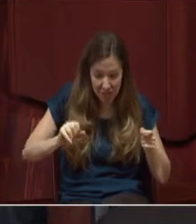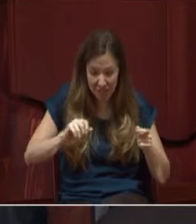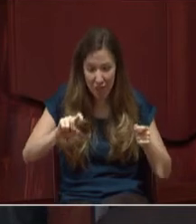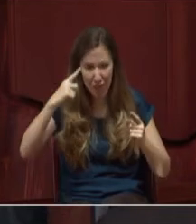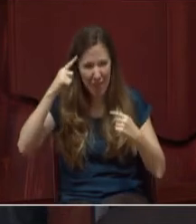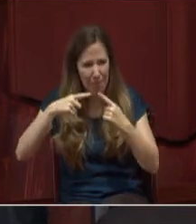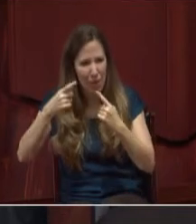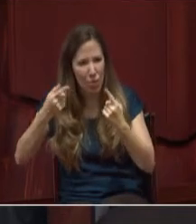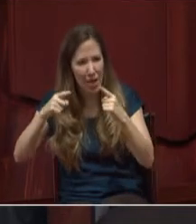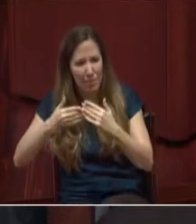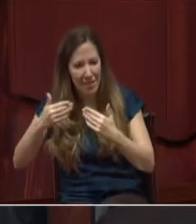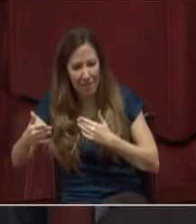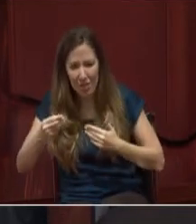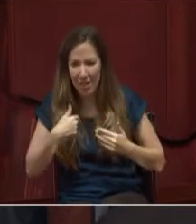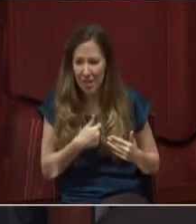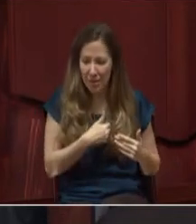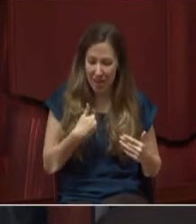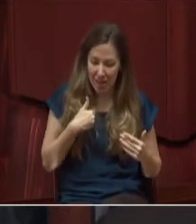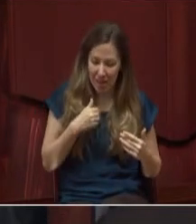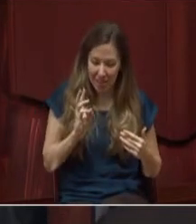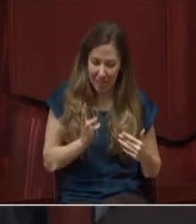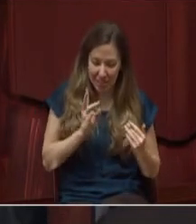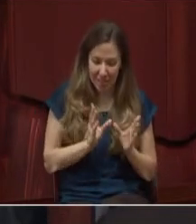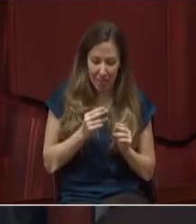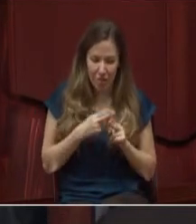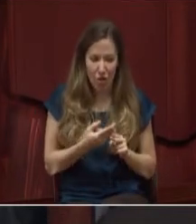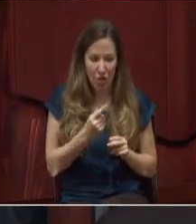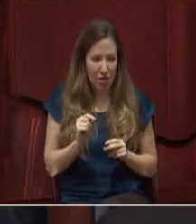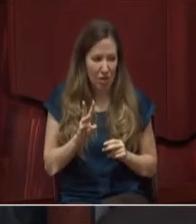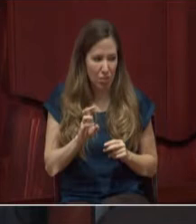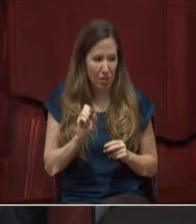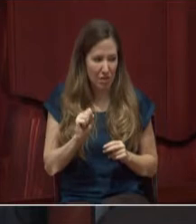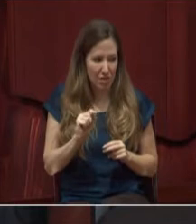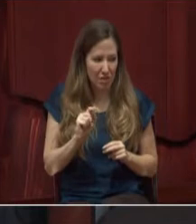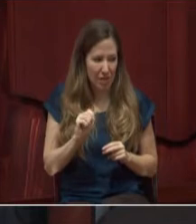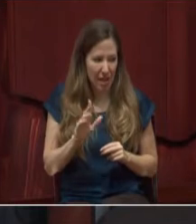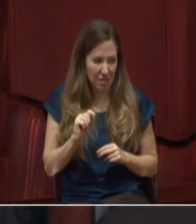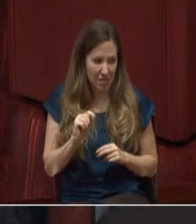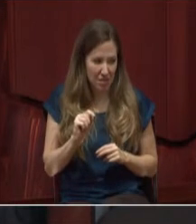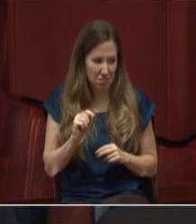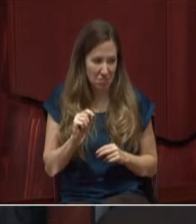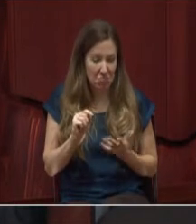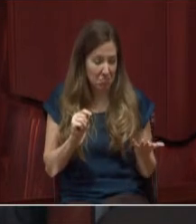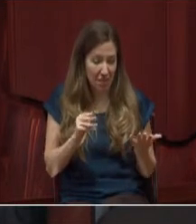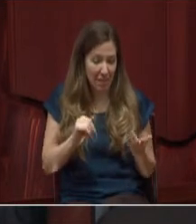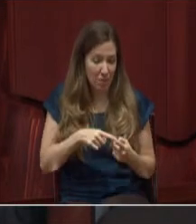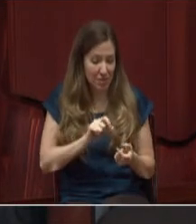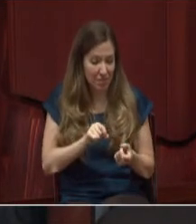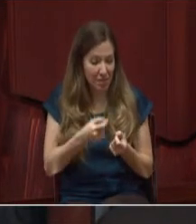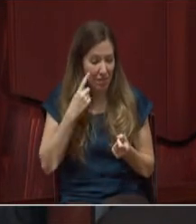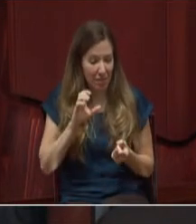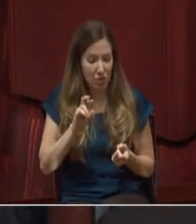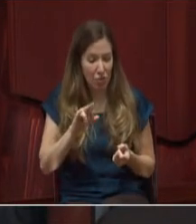specific committee, one of the 6 that Henry chaired, called the WESAG, and that was specifically for crises. And that would only